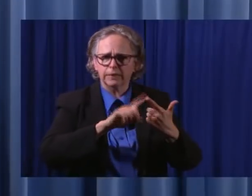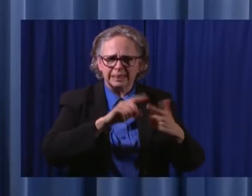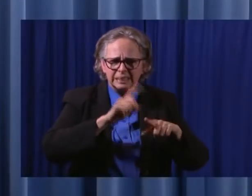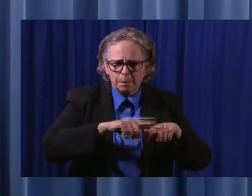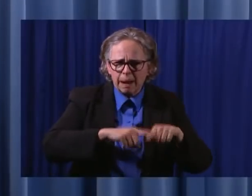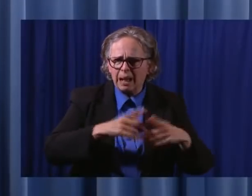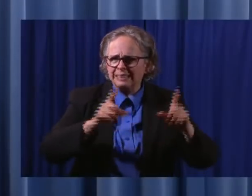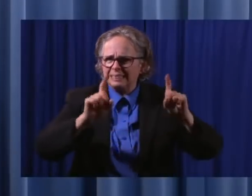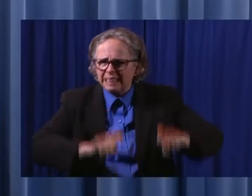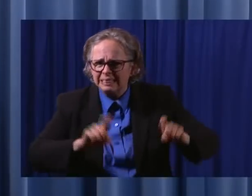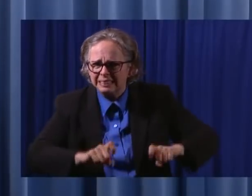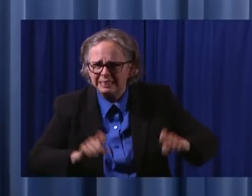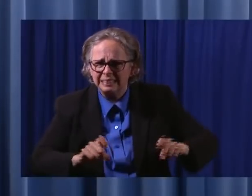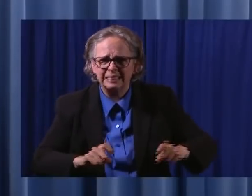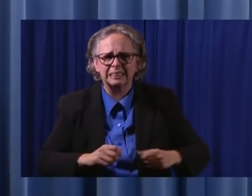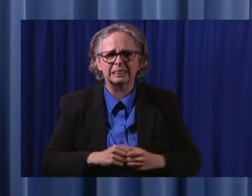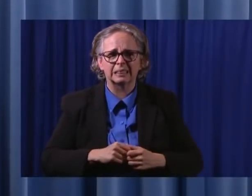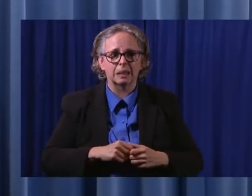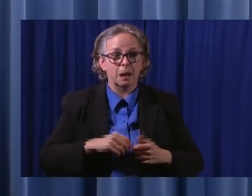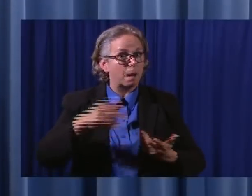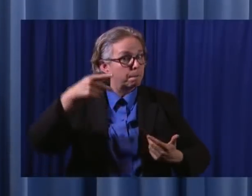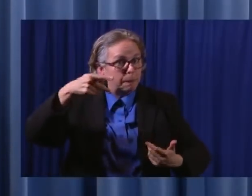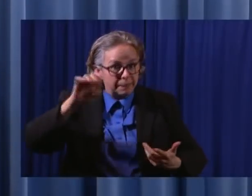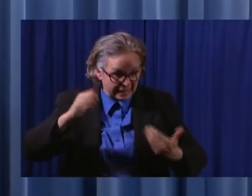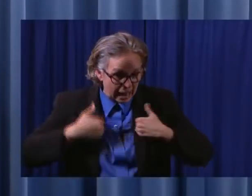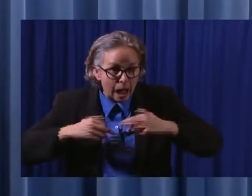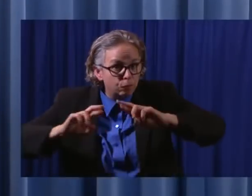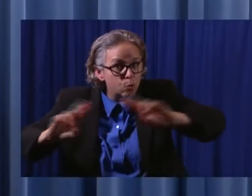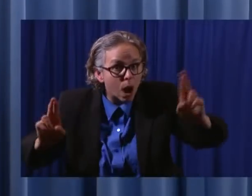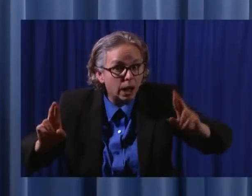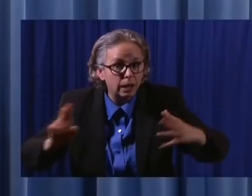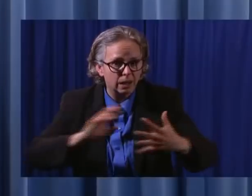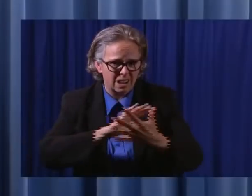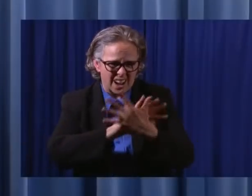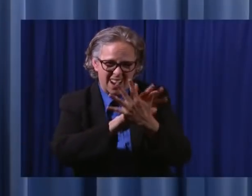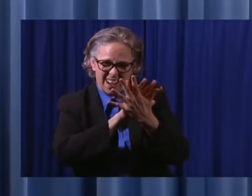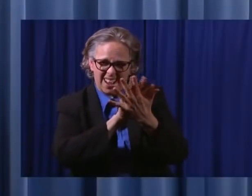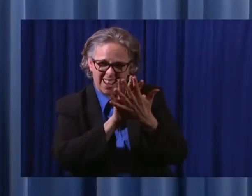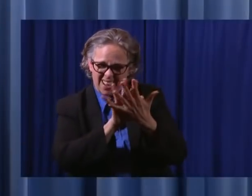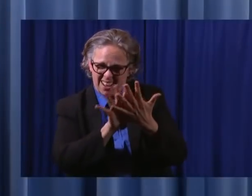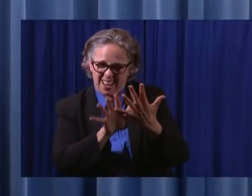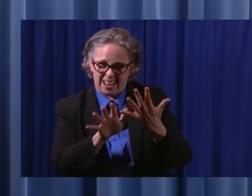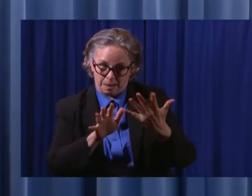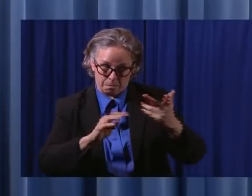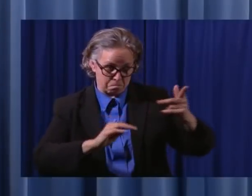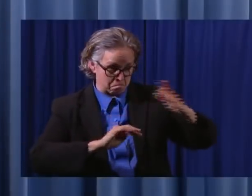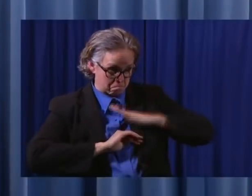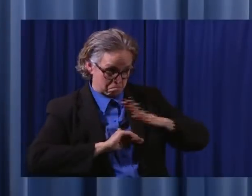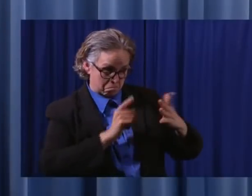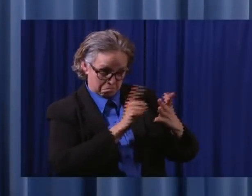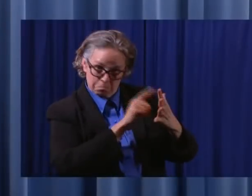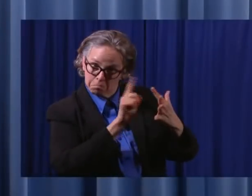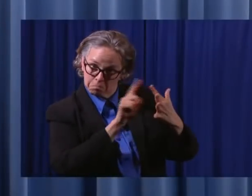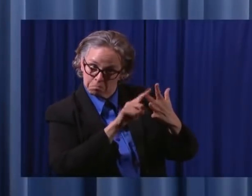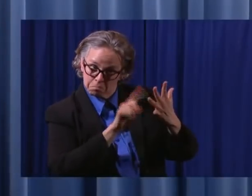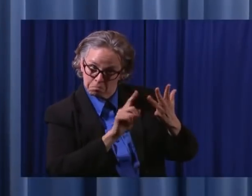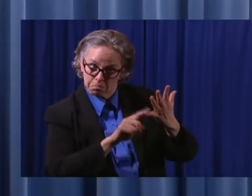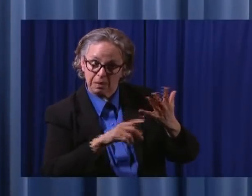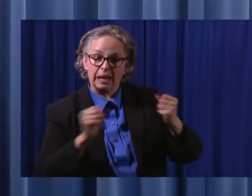staff, personal protection equipment supplies, and local hospital capacity. Now, having said